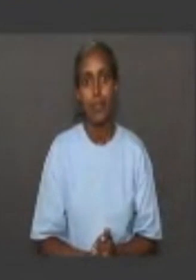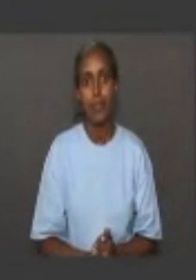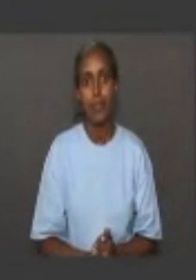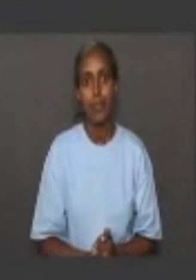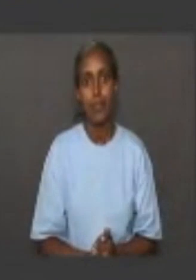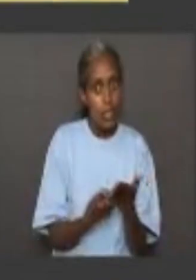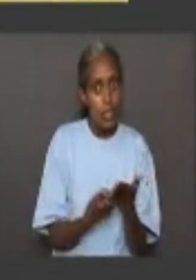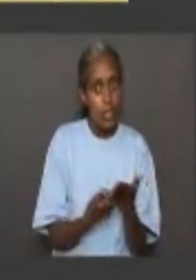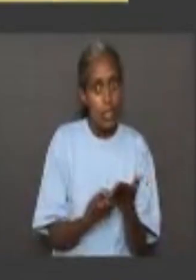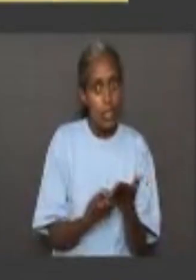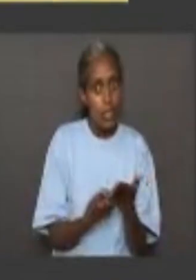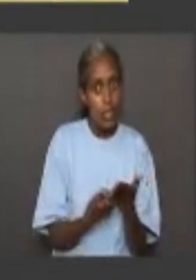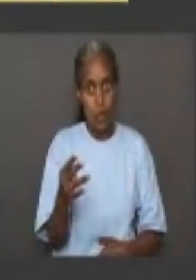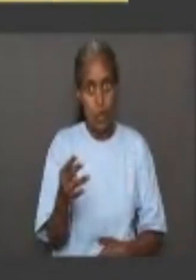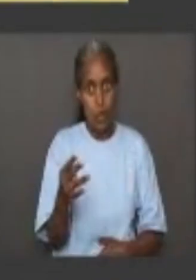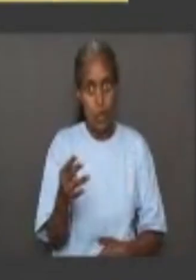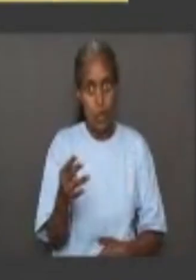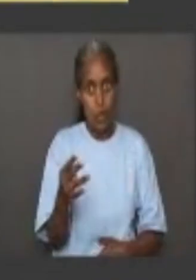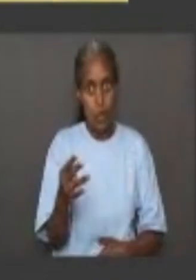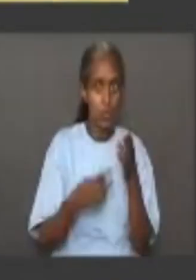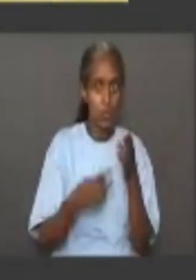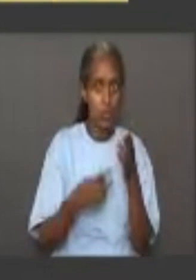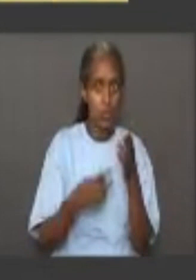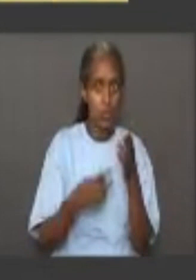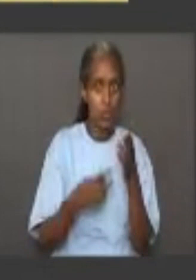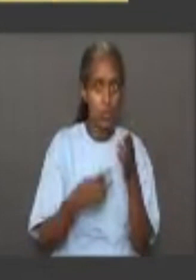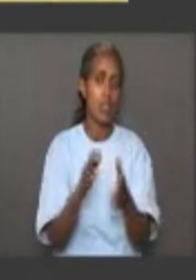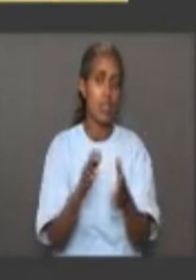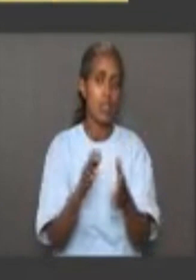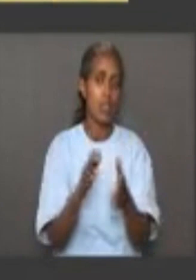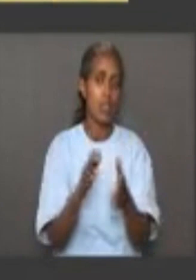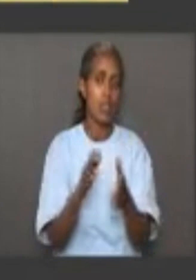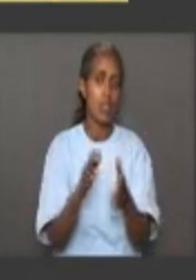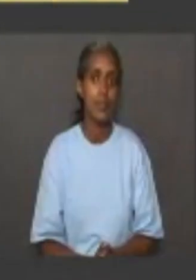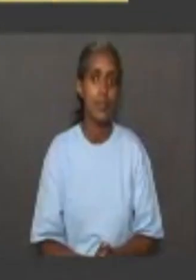Here's what your table of values should look like.